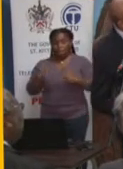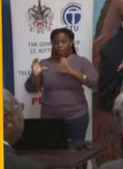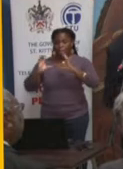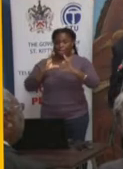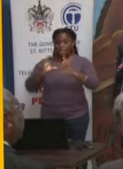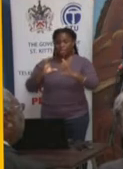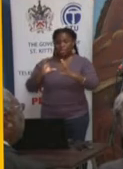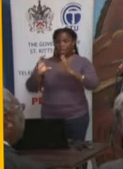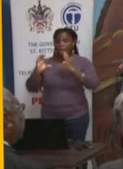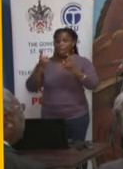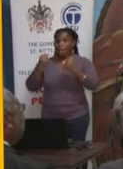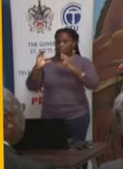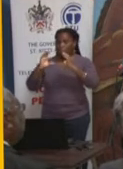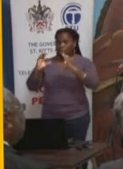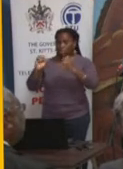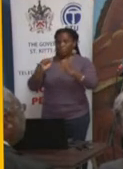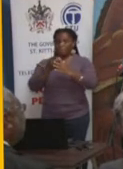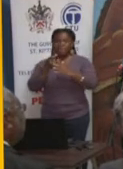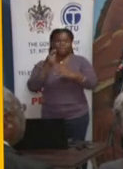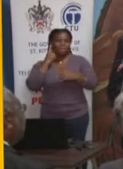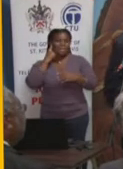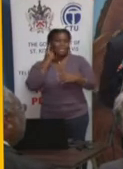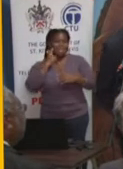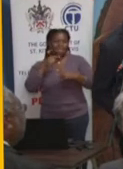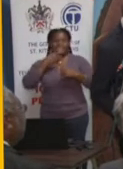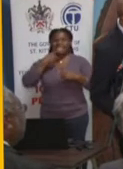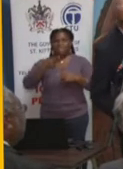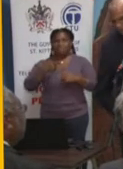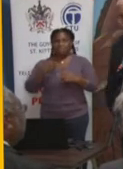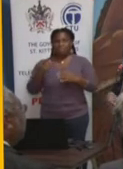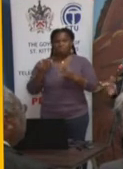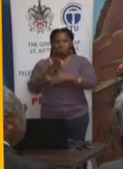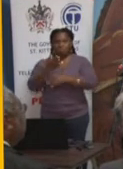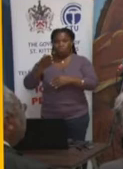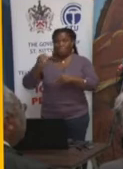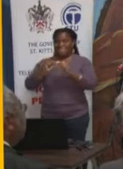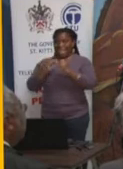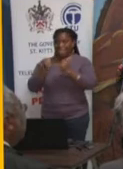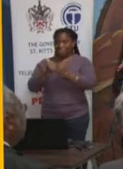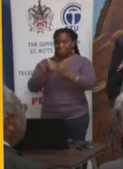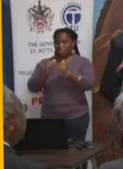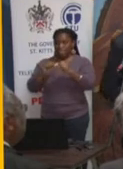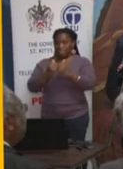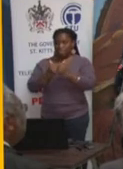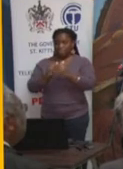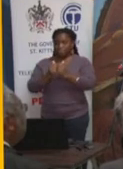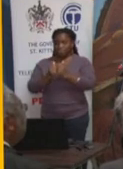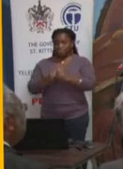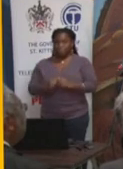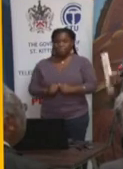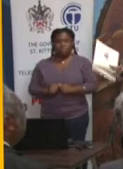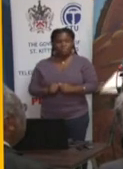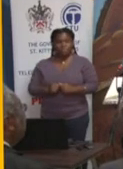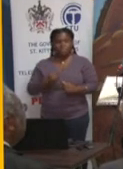tablet what they are trying to communicate. The tablet will then translate their sign language to the language of their choice and then voice it, and